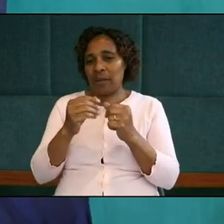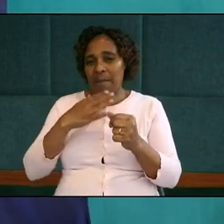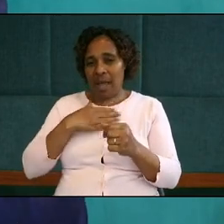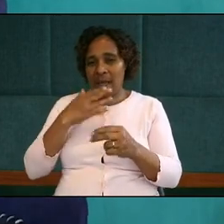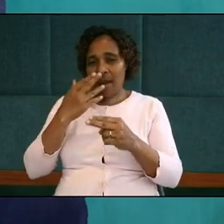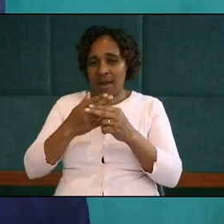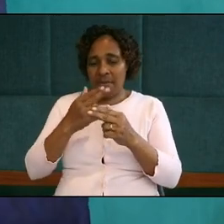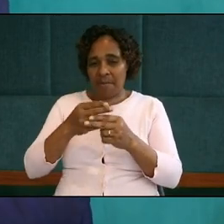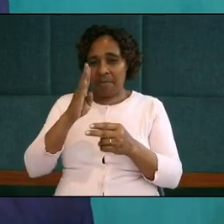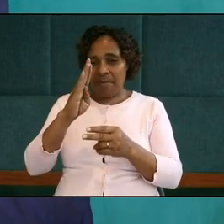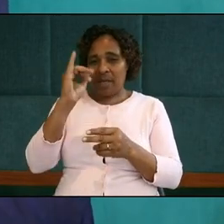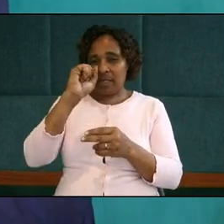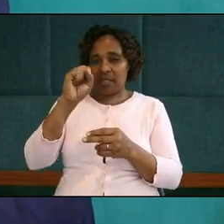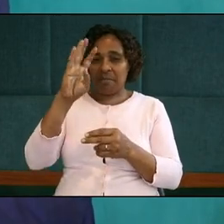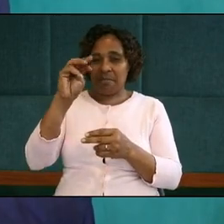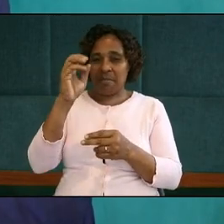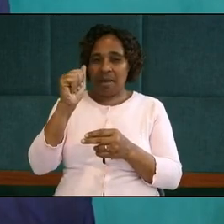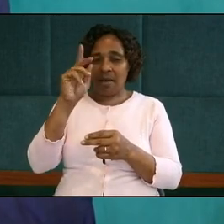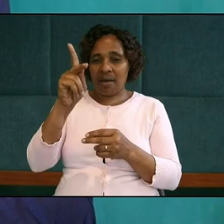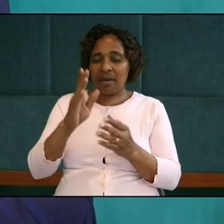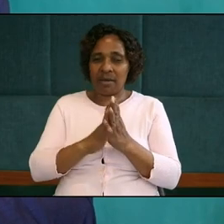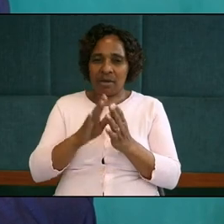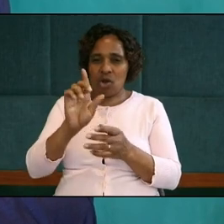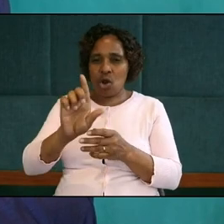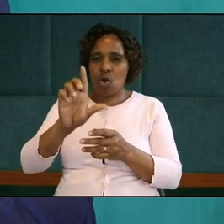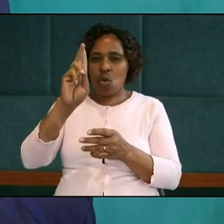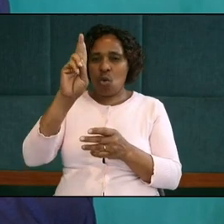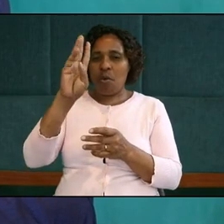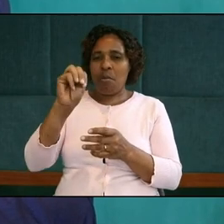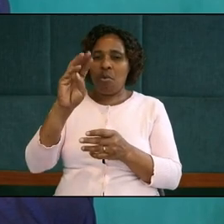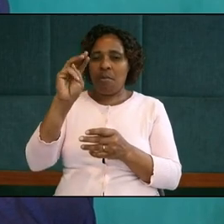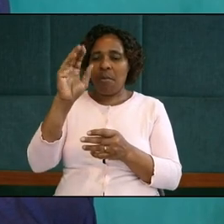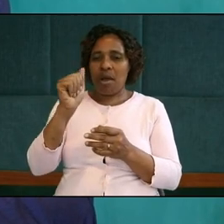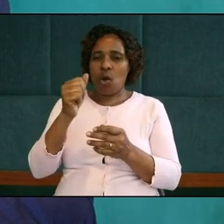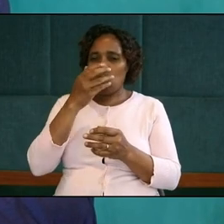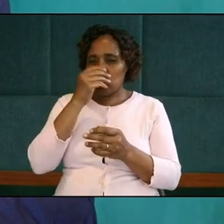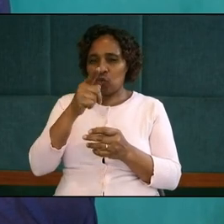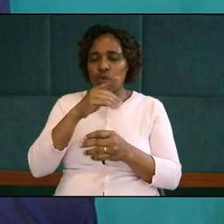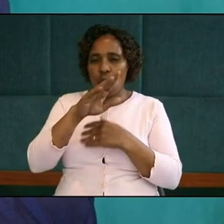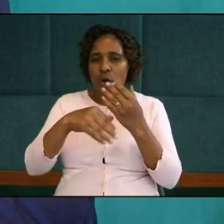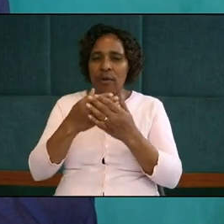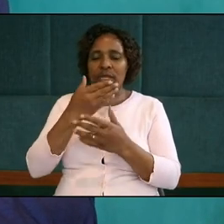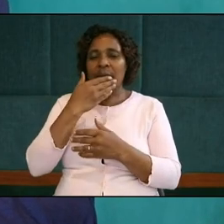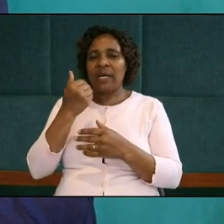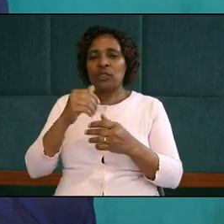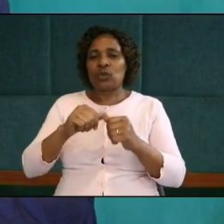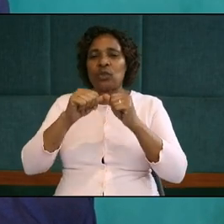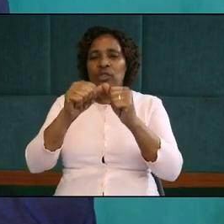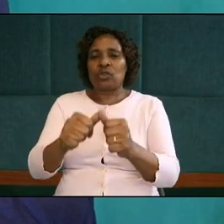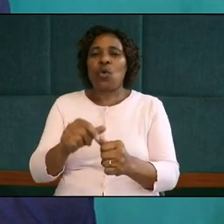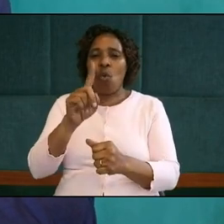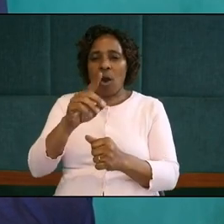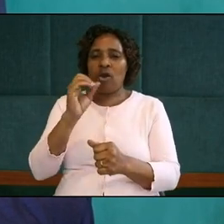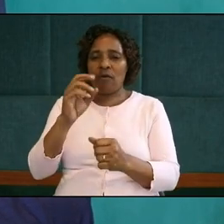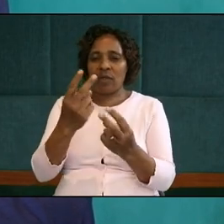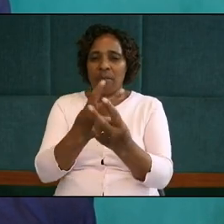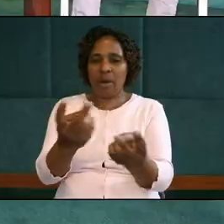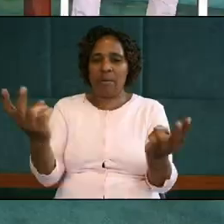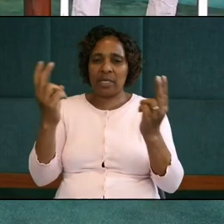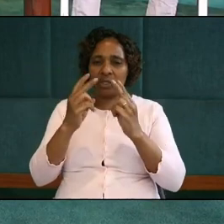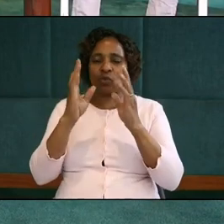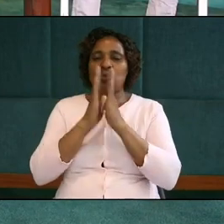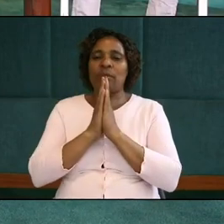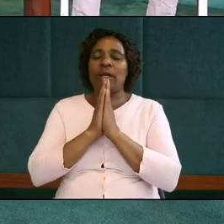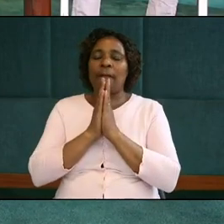Bismarck Lumumba. We've had a wonderful lesson together, and we wish you all the best as you go on. I'll just invite one of our panelists over here to